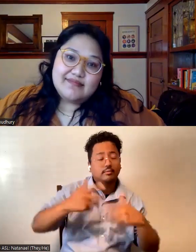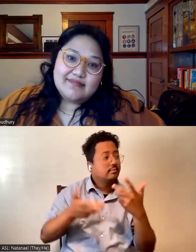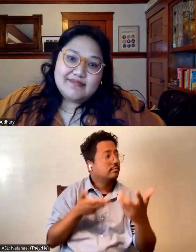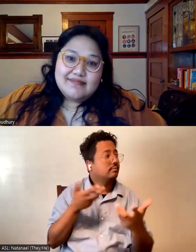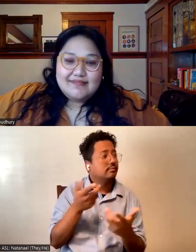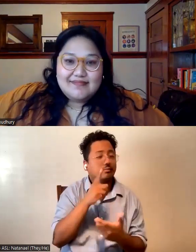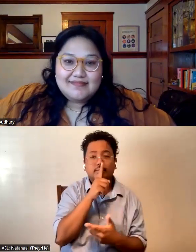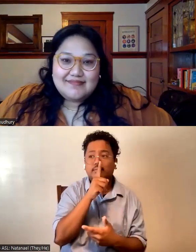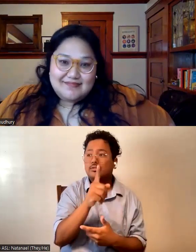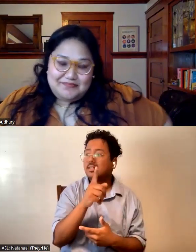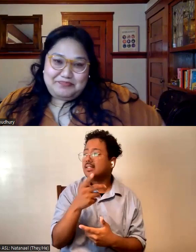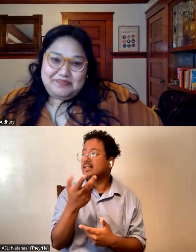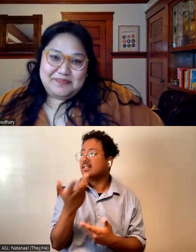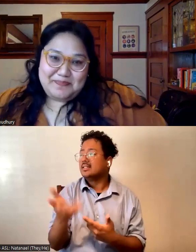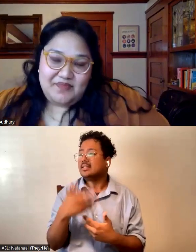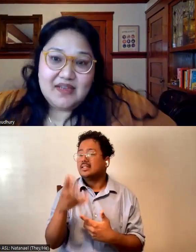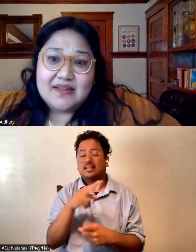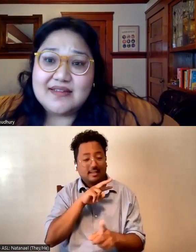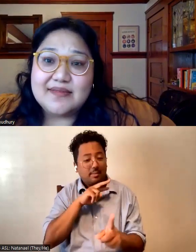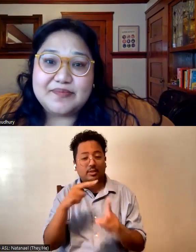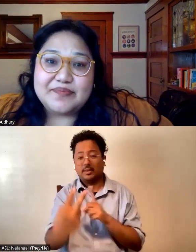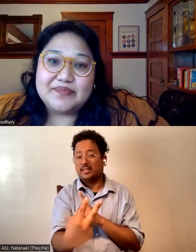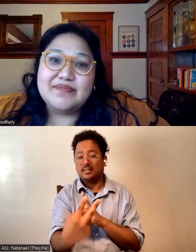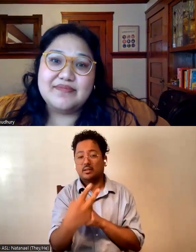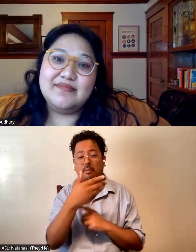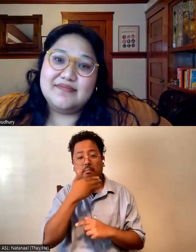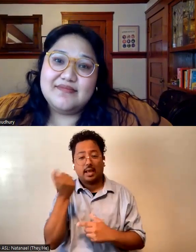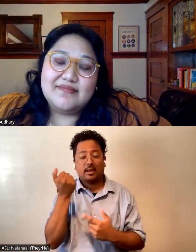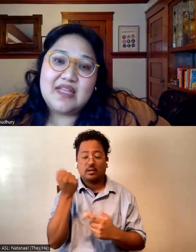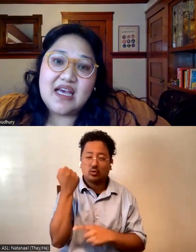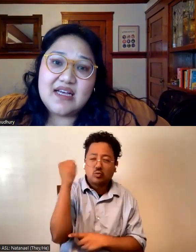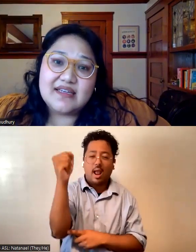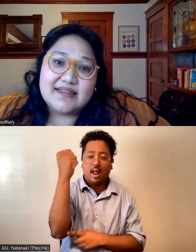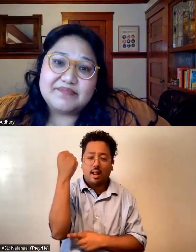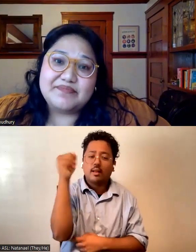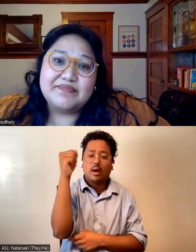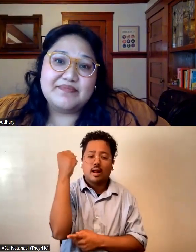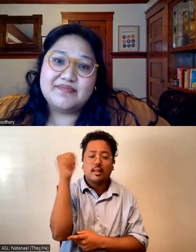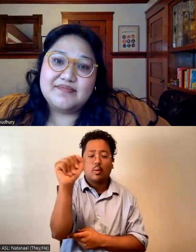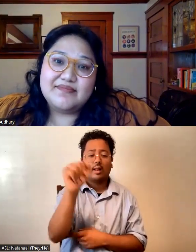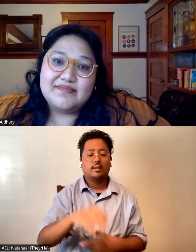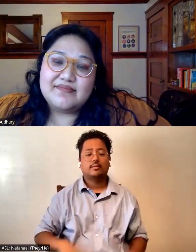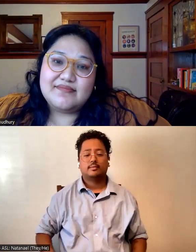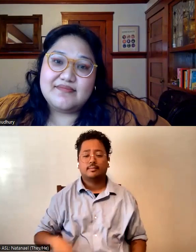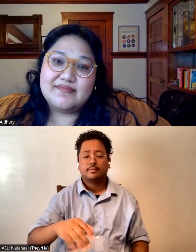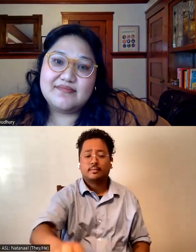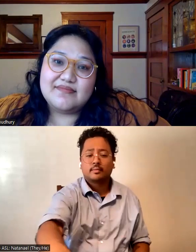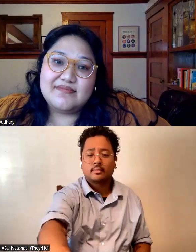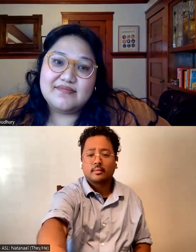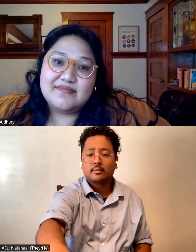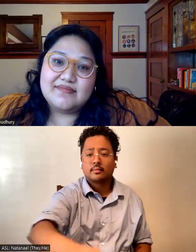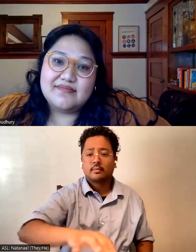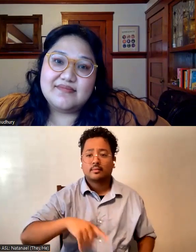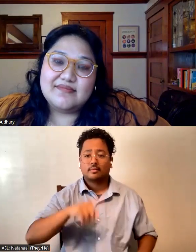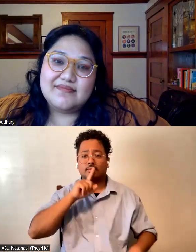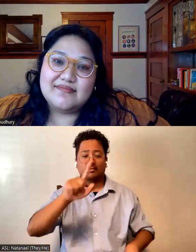a perspective worthy of rallying around us. Yeah. And leftist